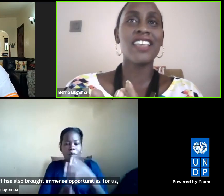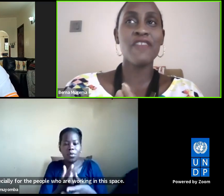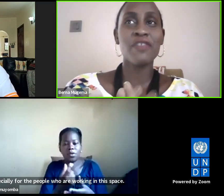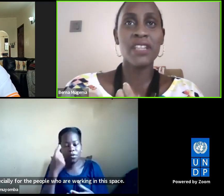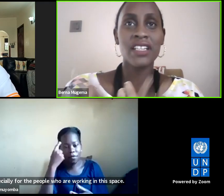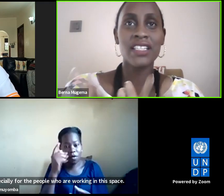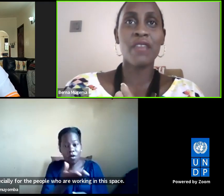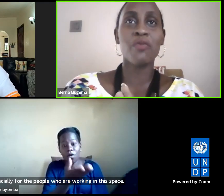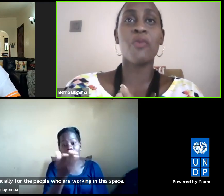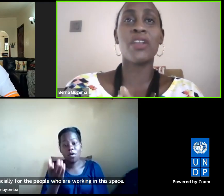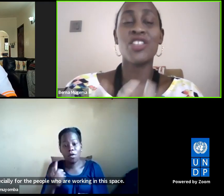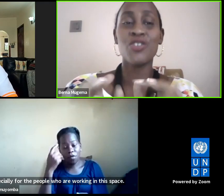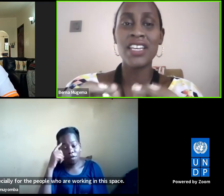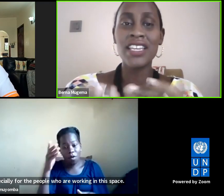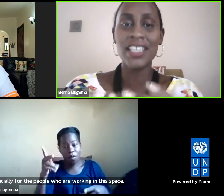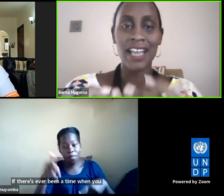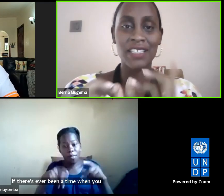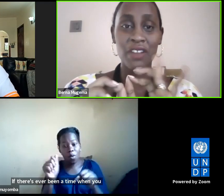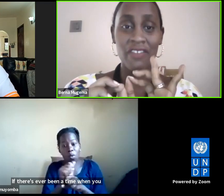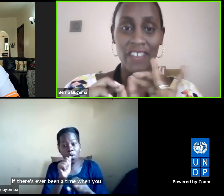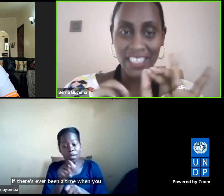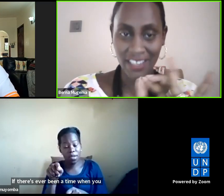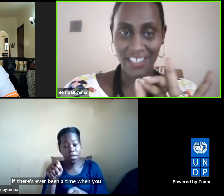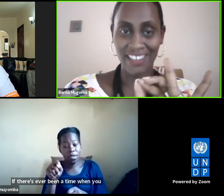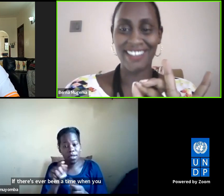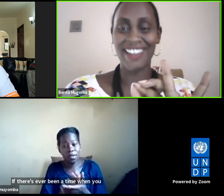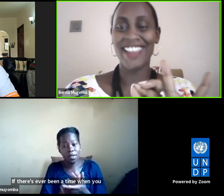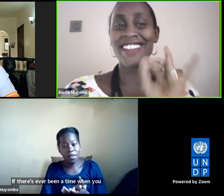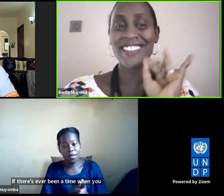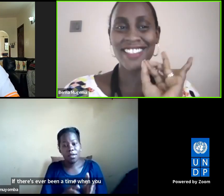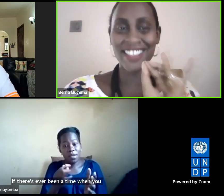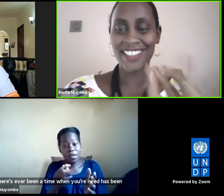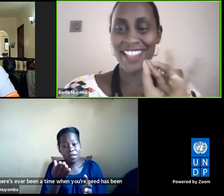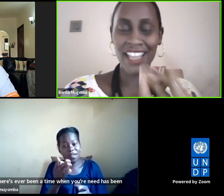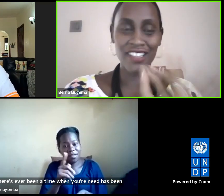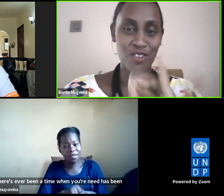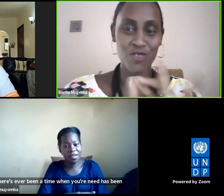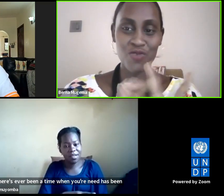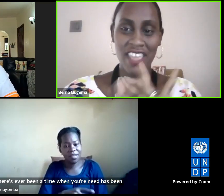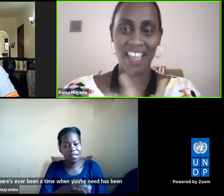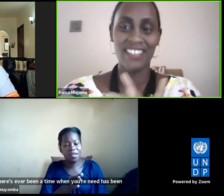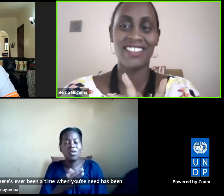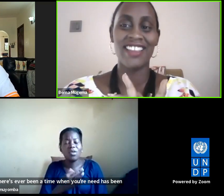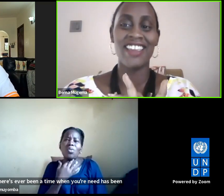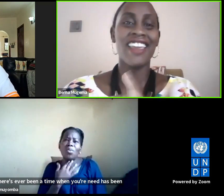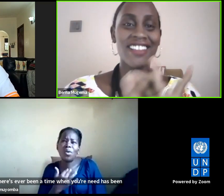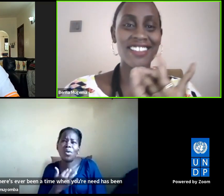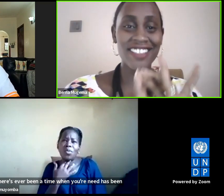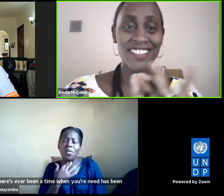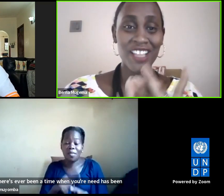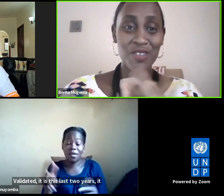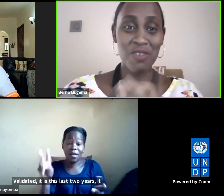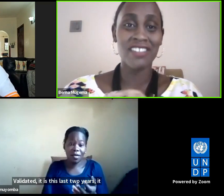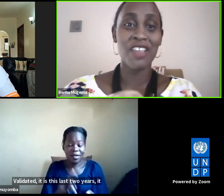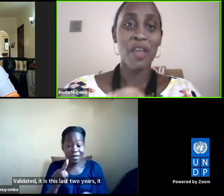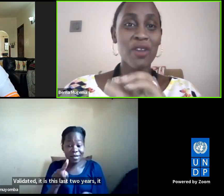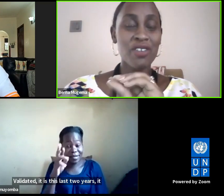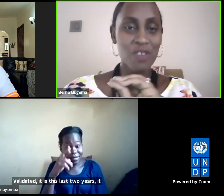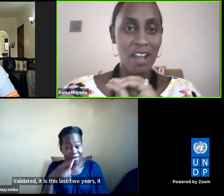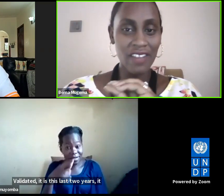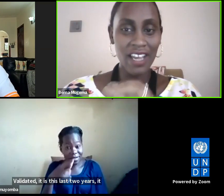there's ever been a time when your need has been validated, it is this last 2 years. It is these last